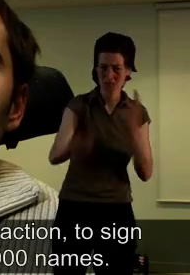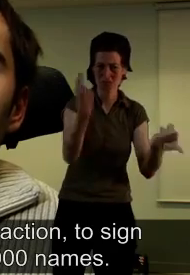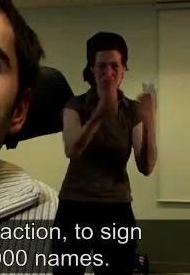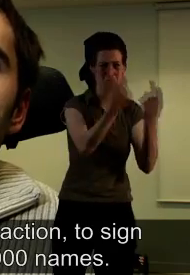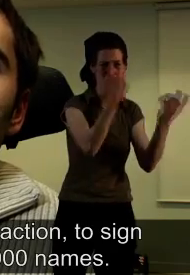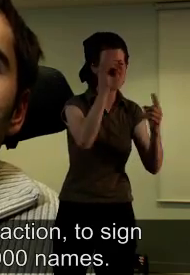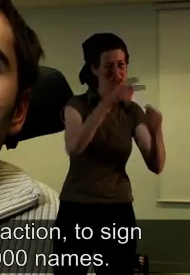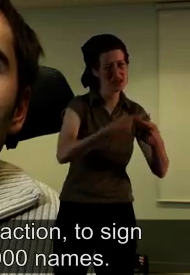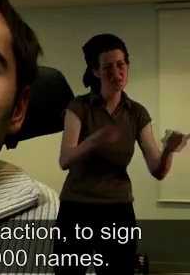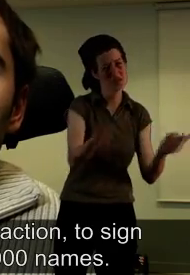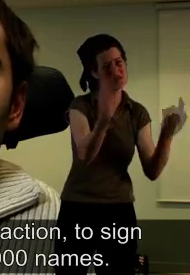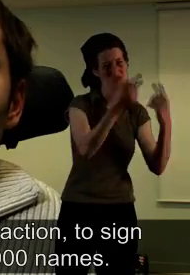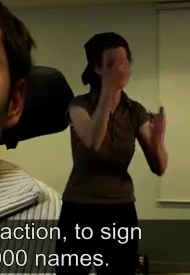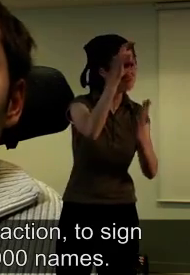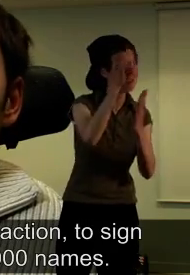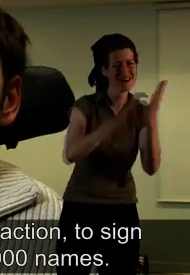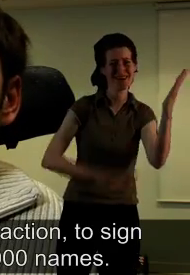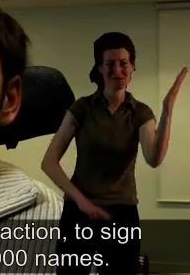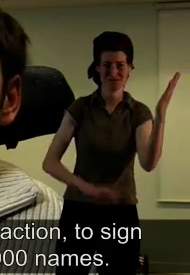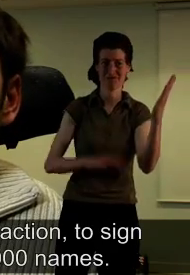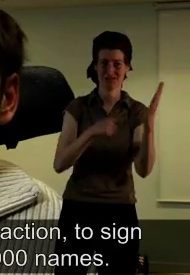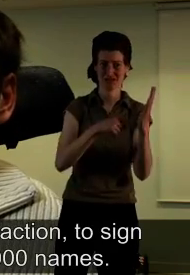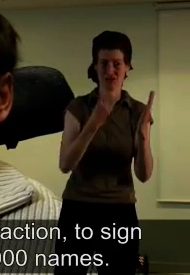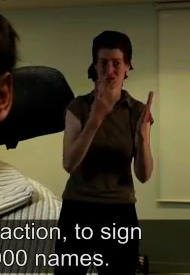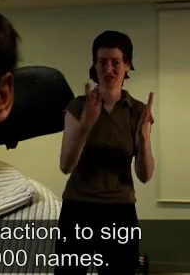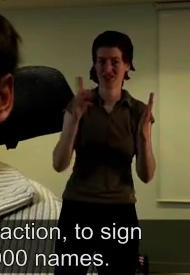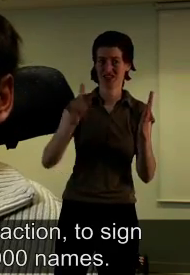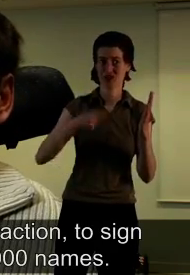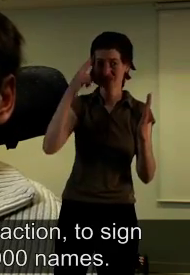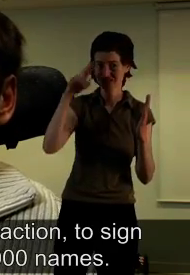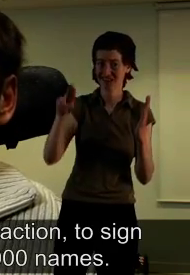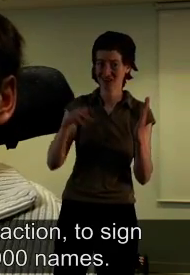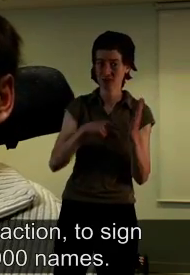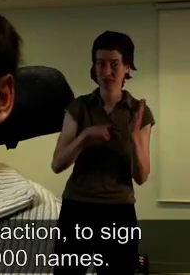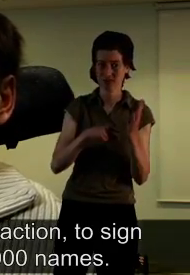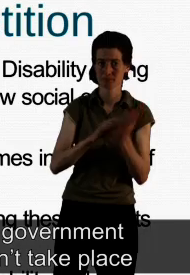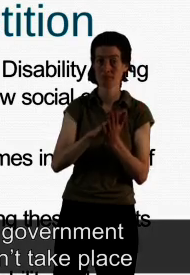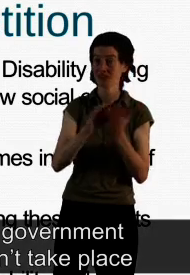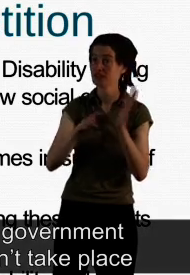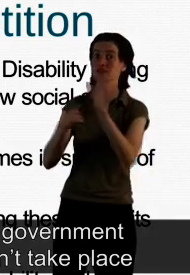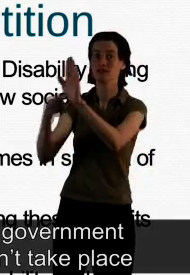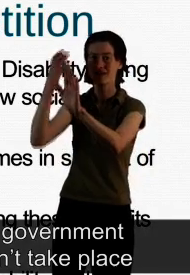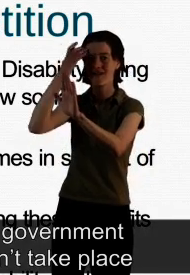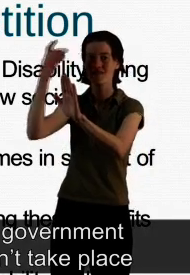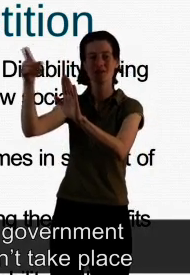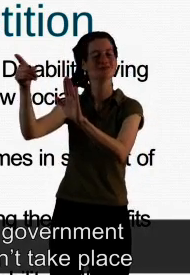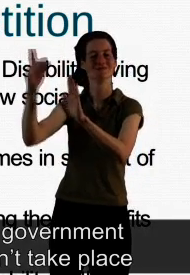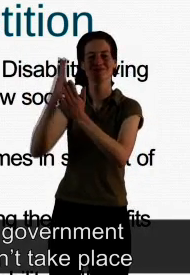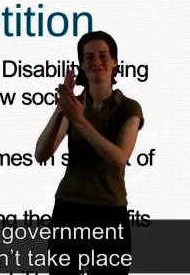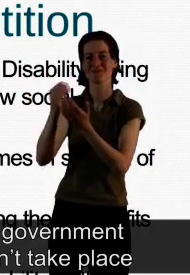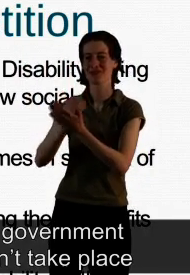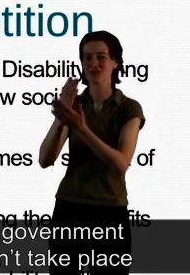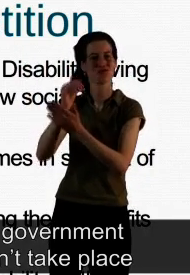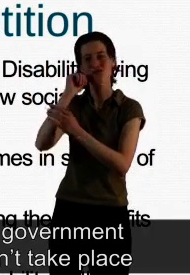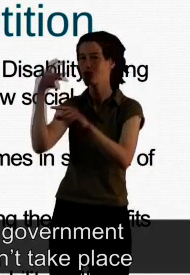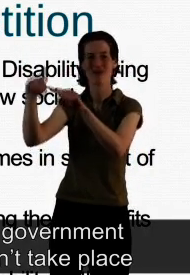group of online people to action to sign an e-petition which had over 23,000 names, and in the long run that meant that the